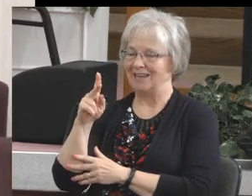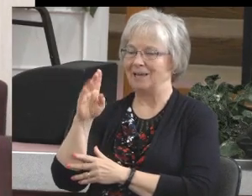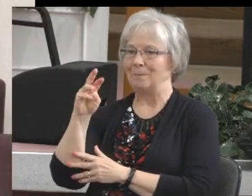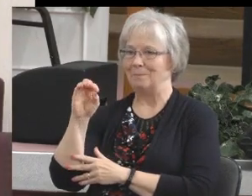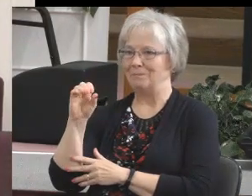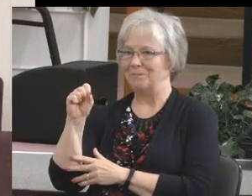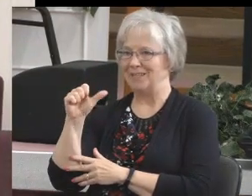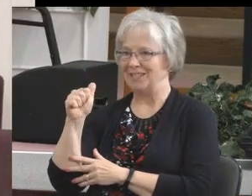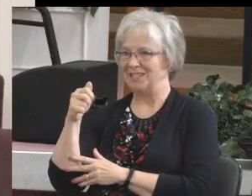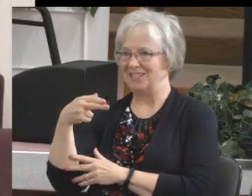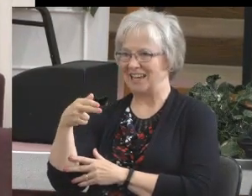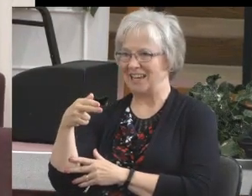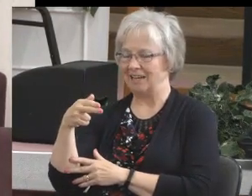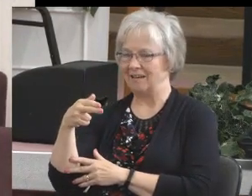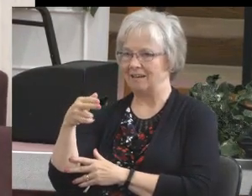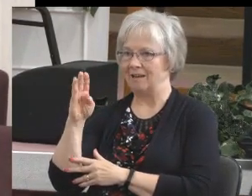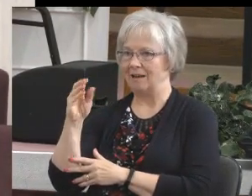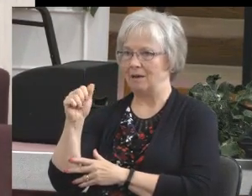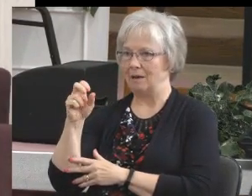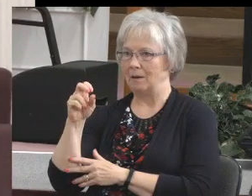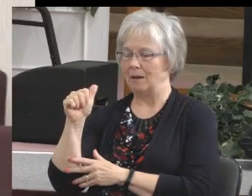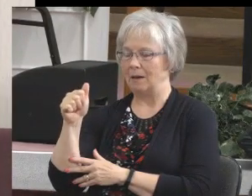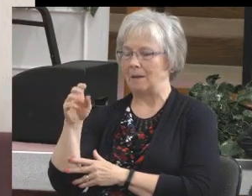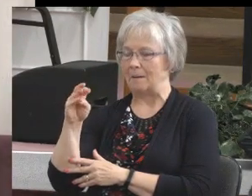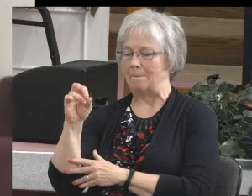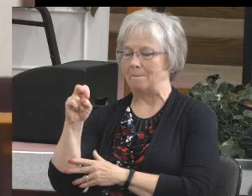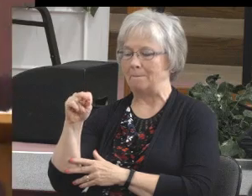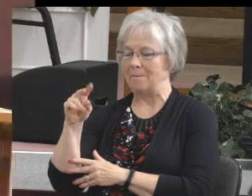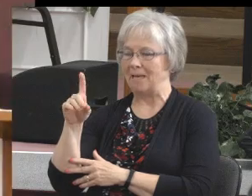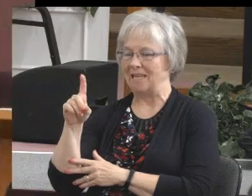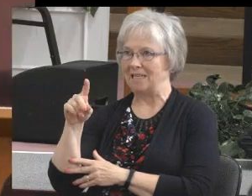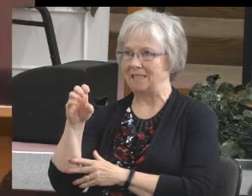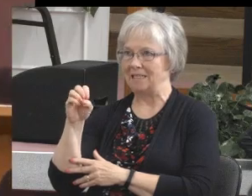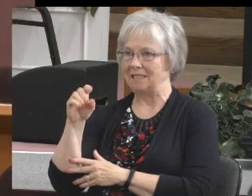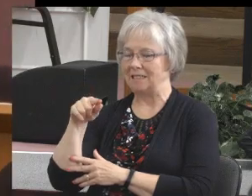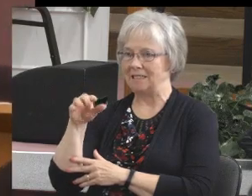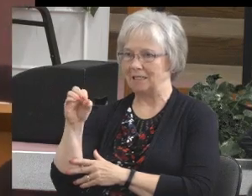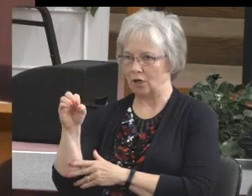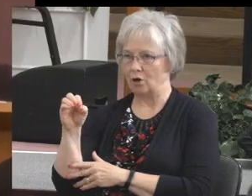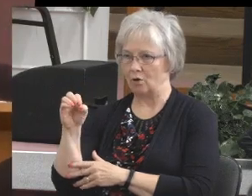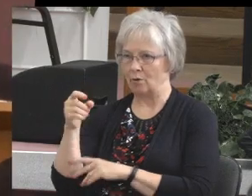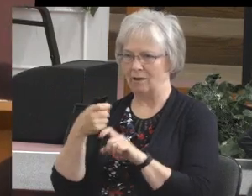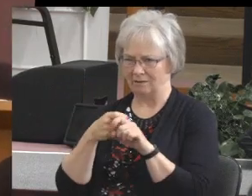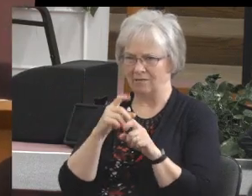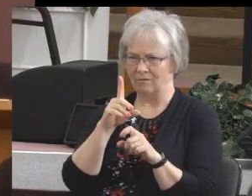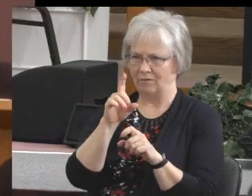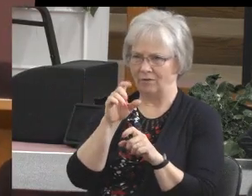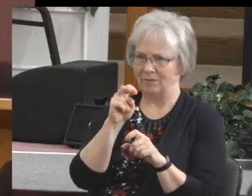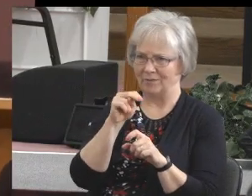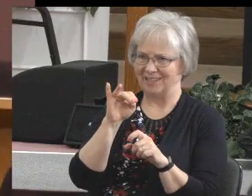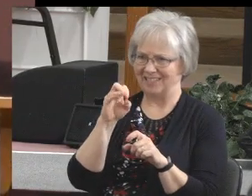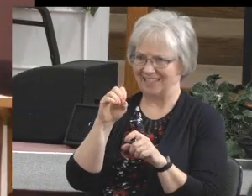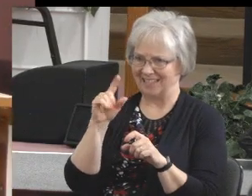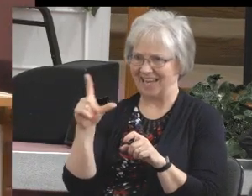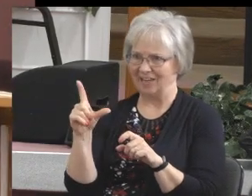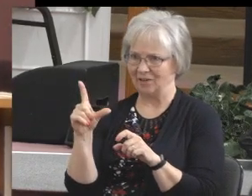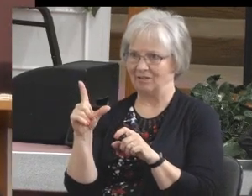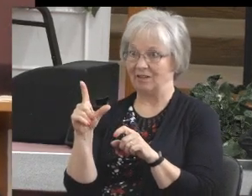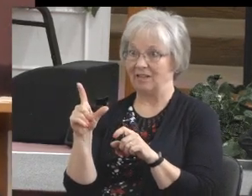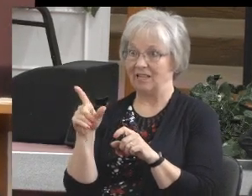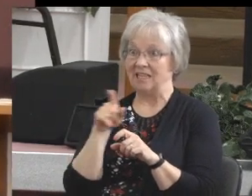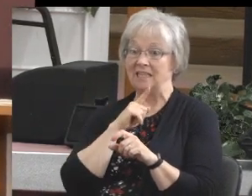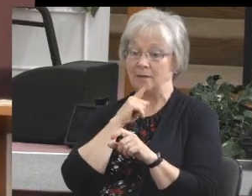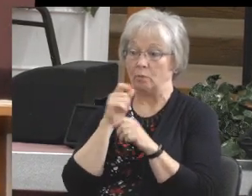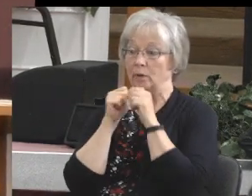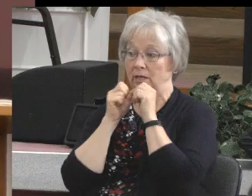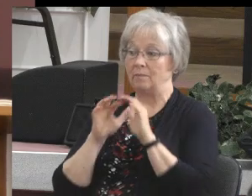Three individuals who were truly blessed while suffering